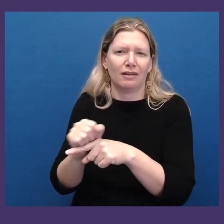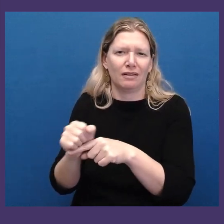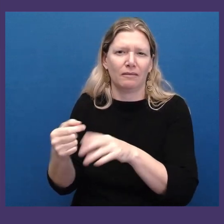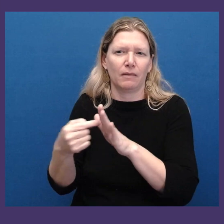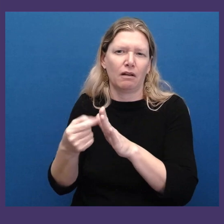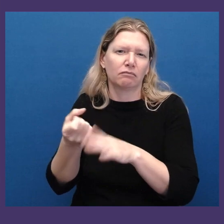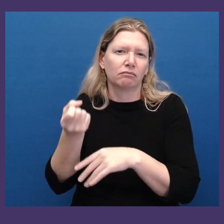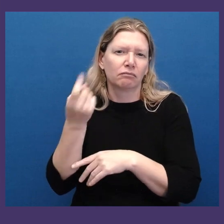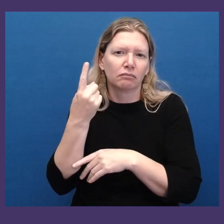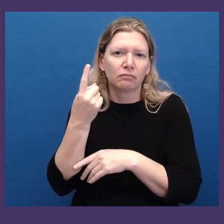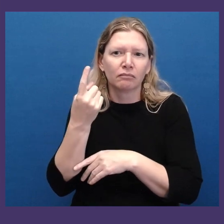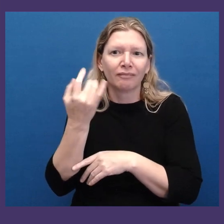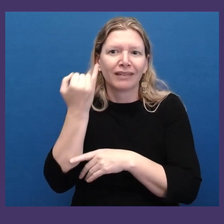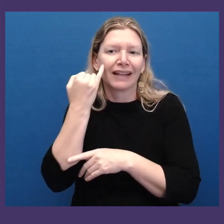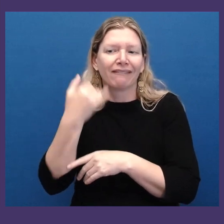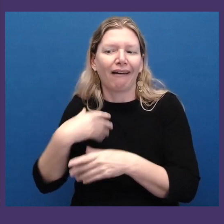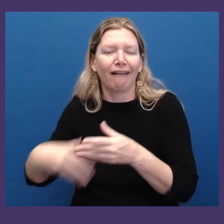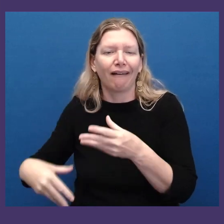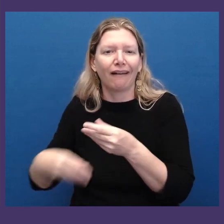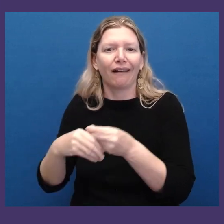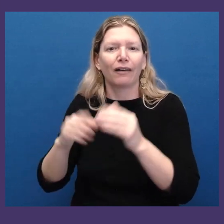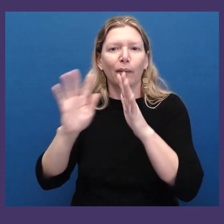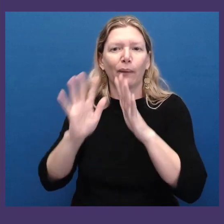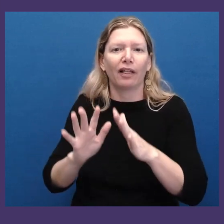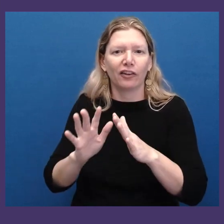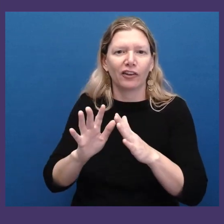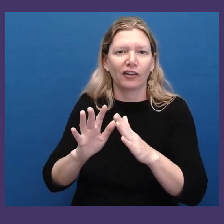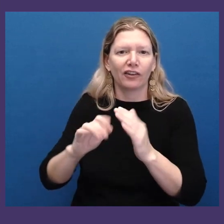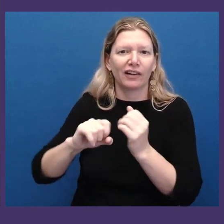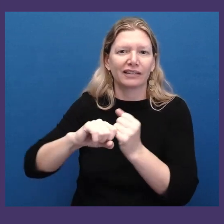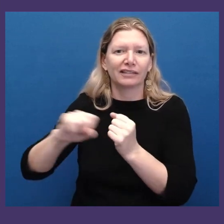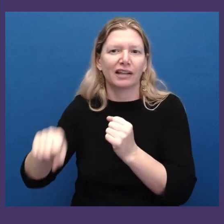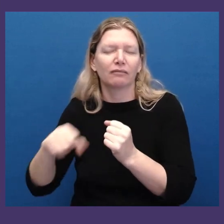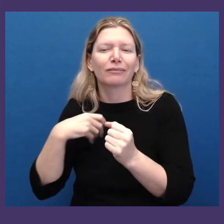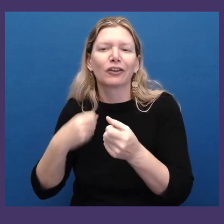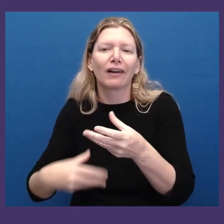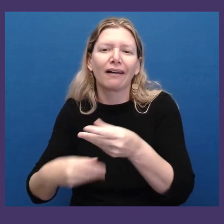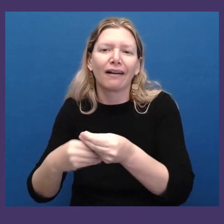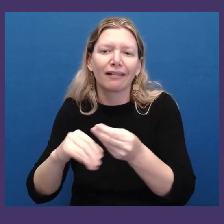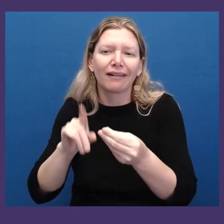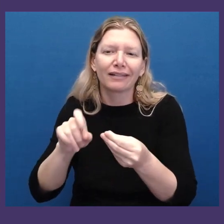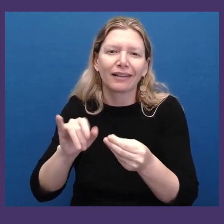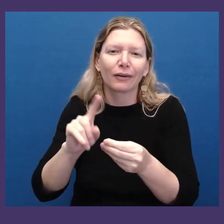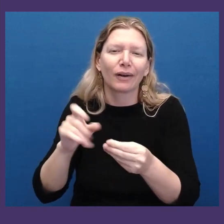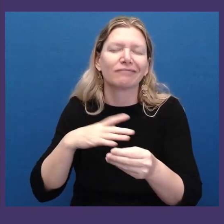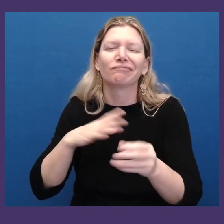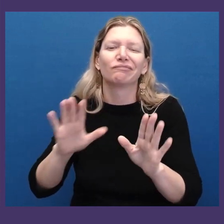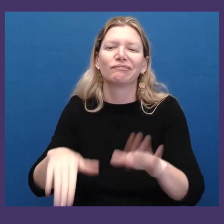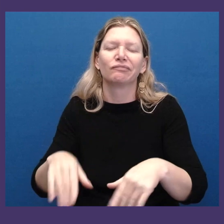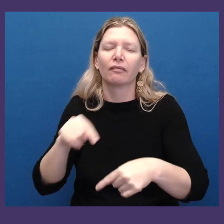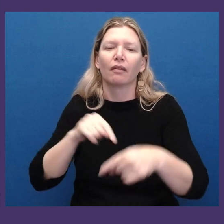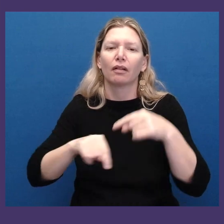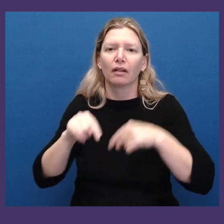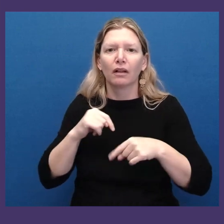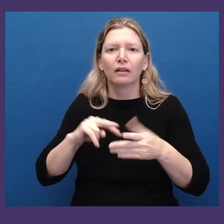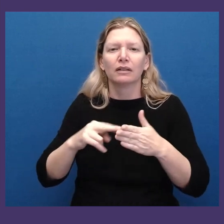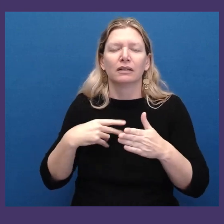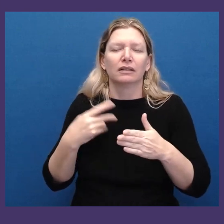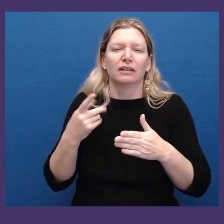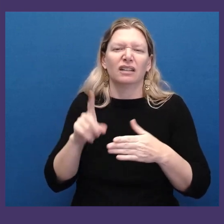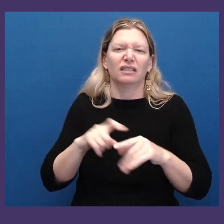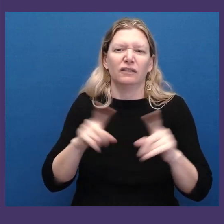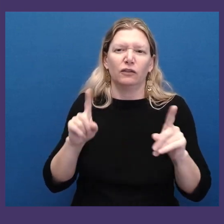and ask that question, but I'm going to do something different and add the Azure extension, which understands all about Azure. And